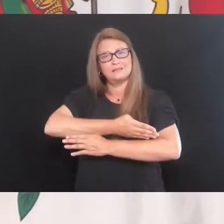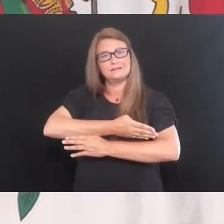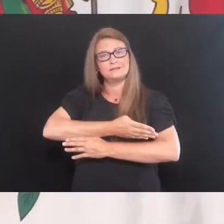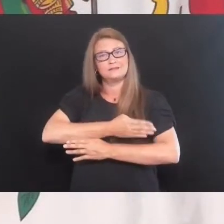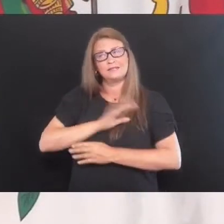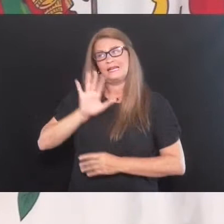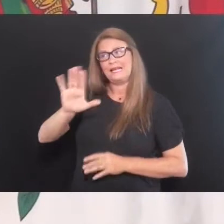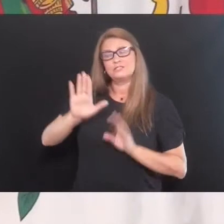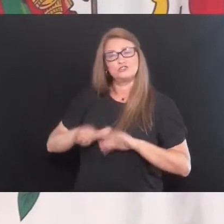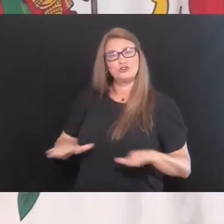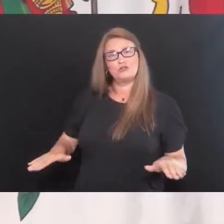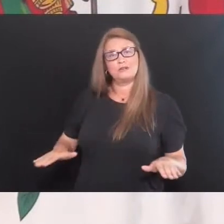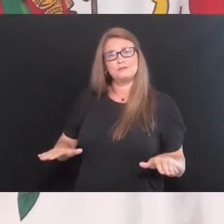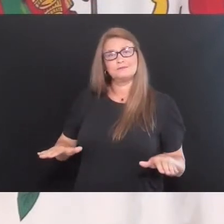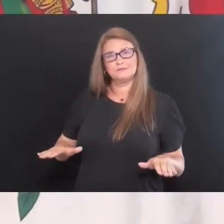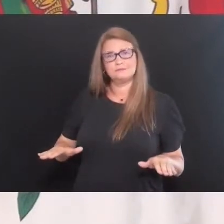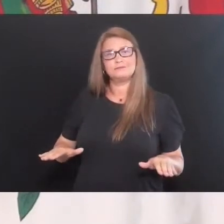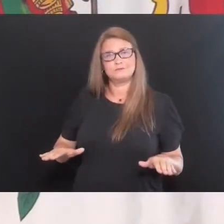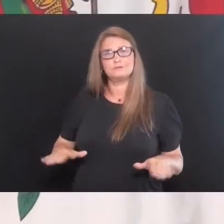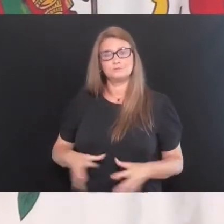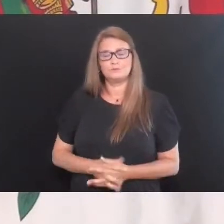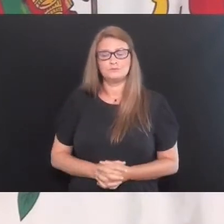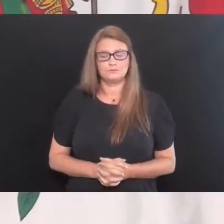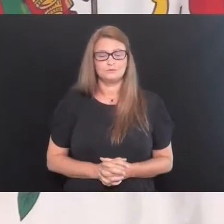man. You know,